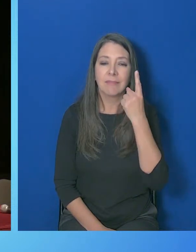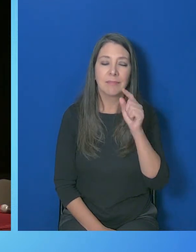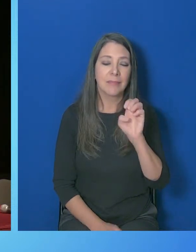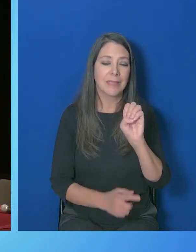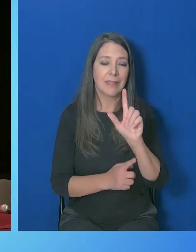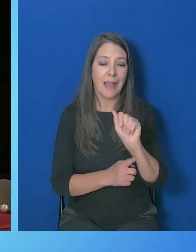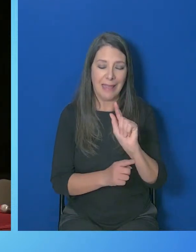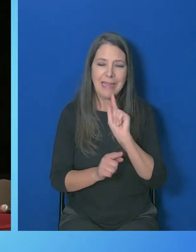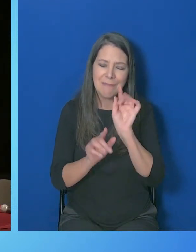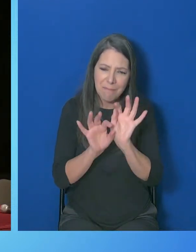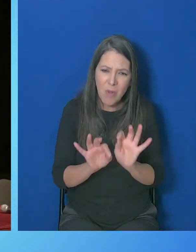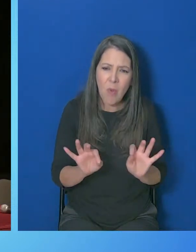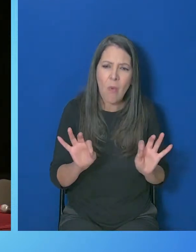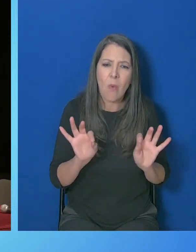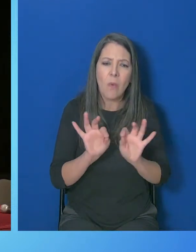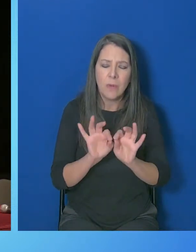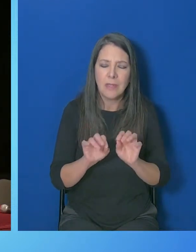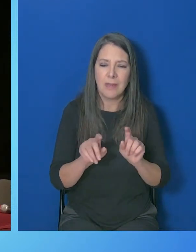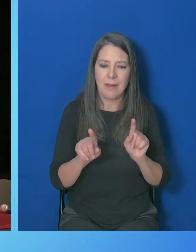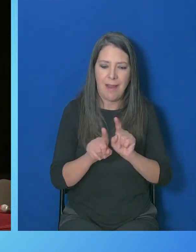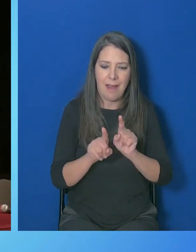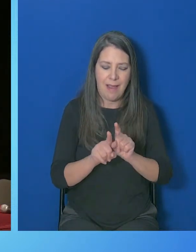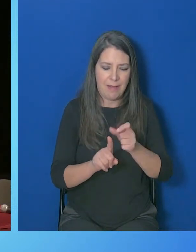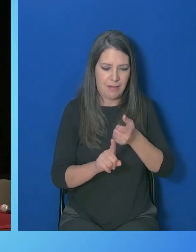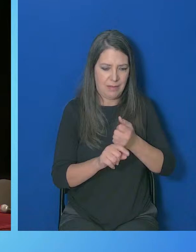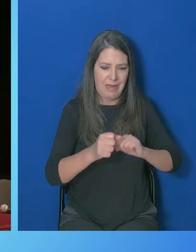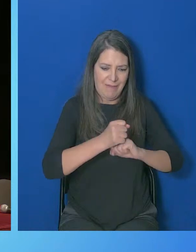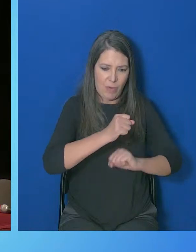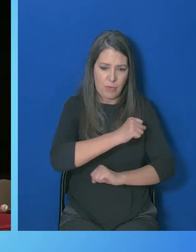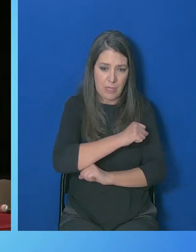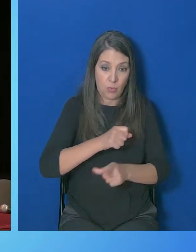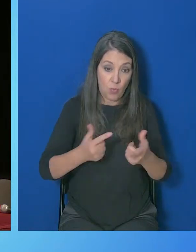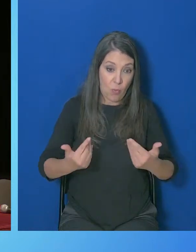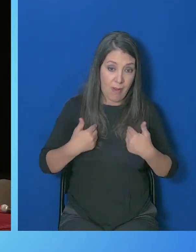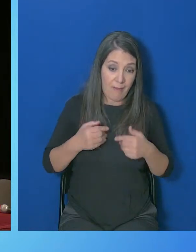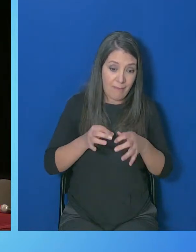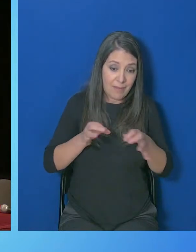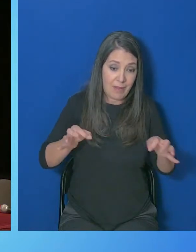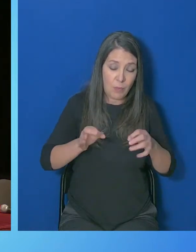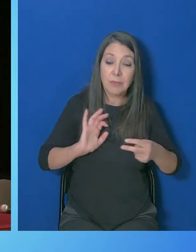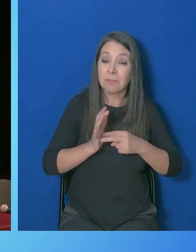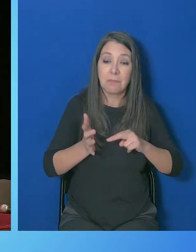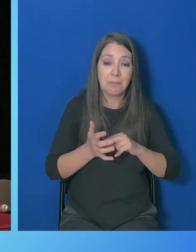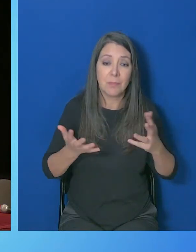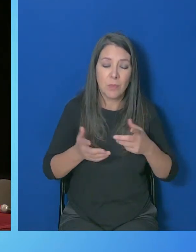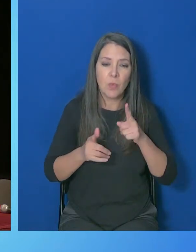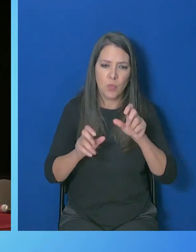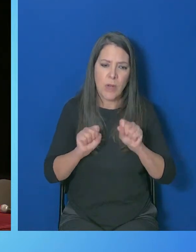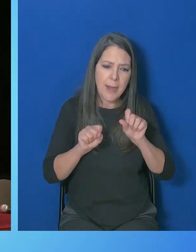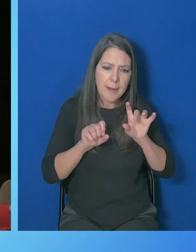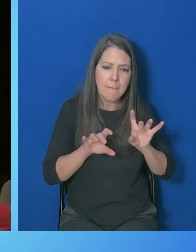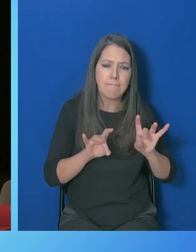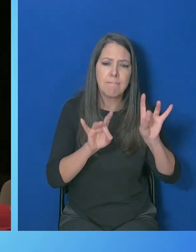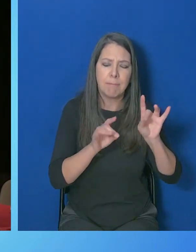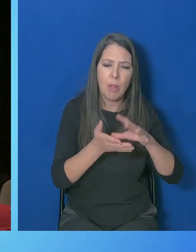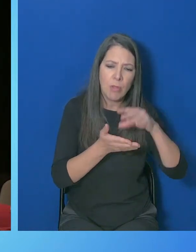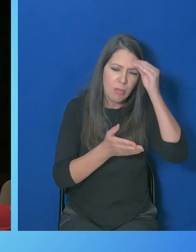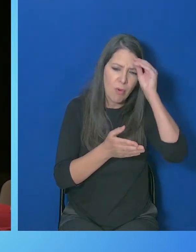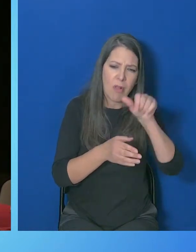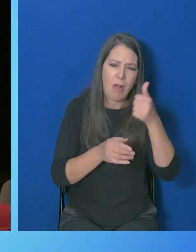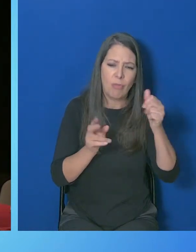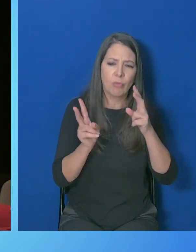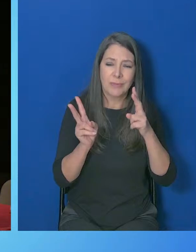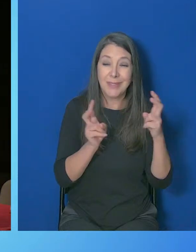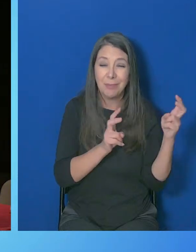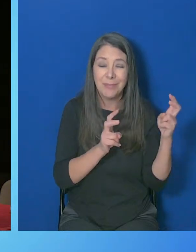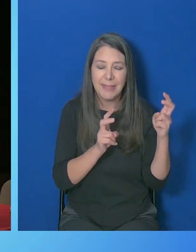a foundation. If we have language, then you can learn other subjects. So how are we planning to, thank you for, first